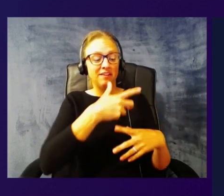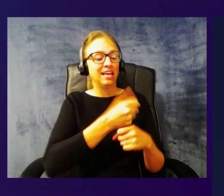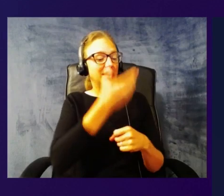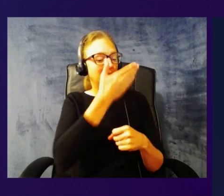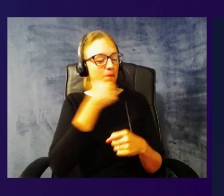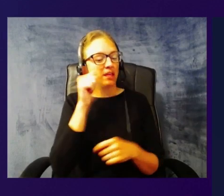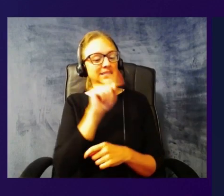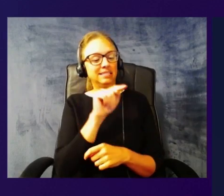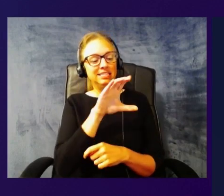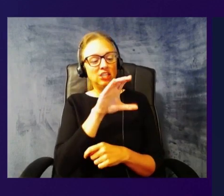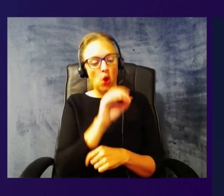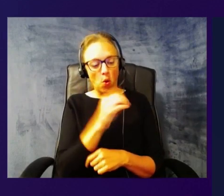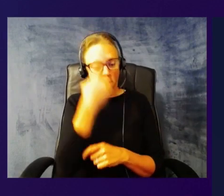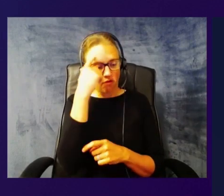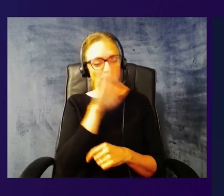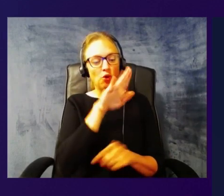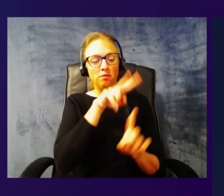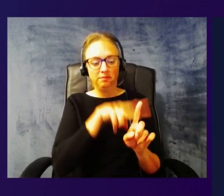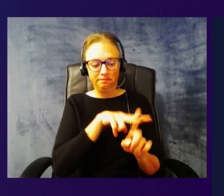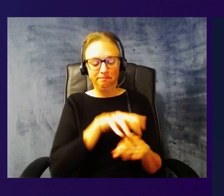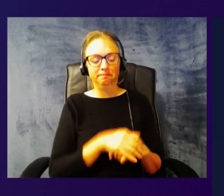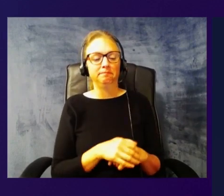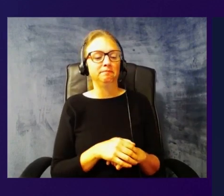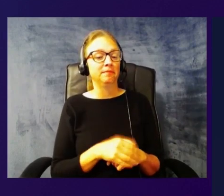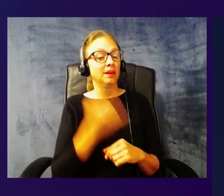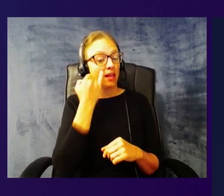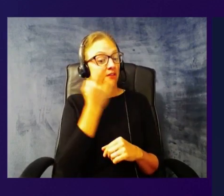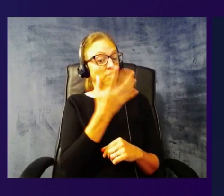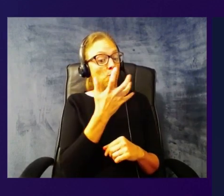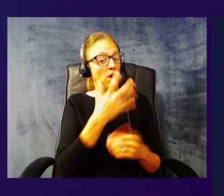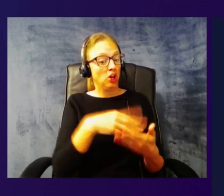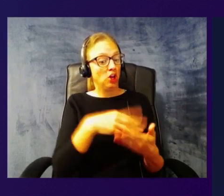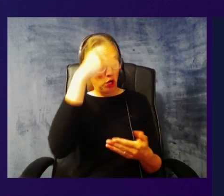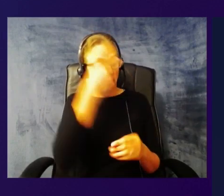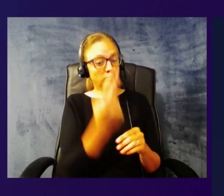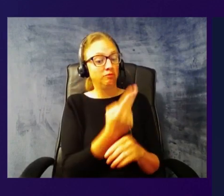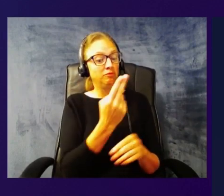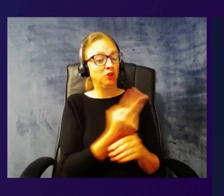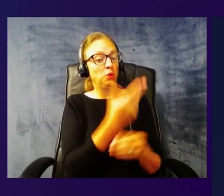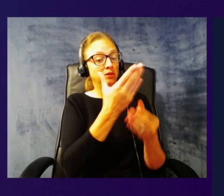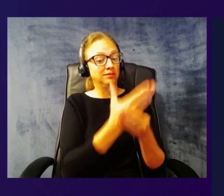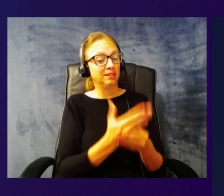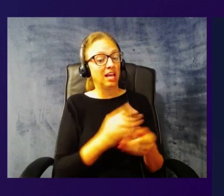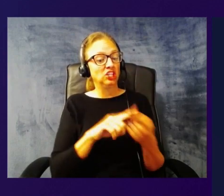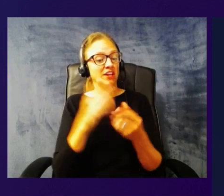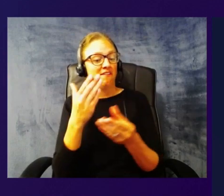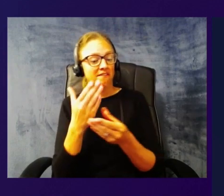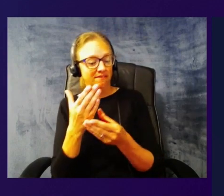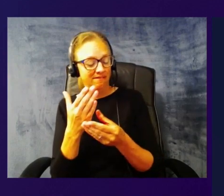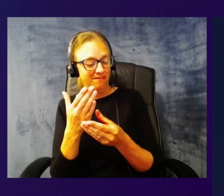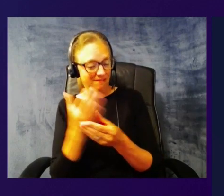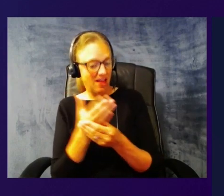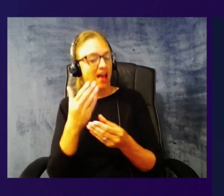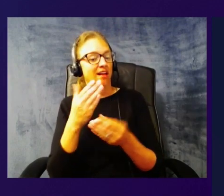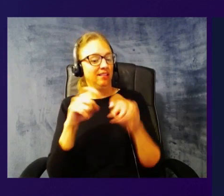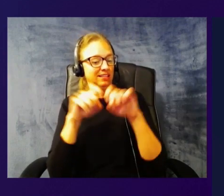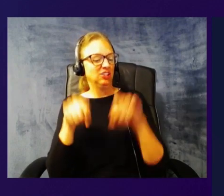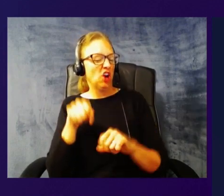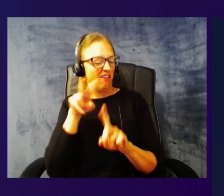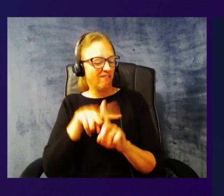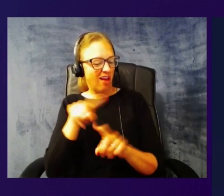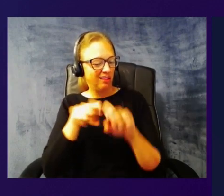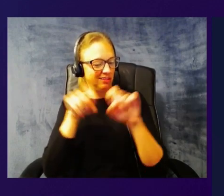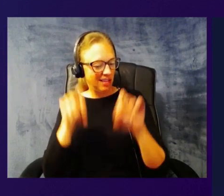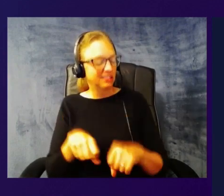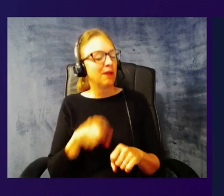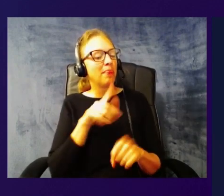for your application. If you want to learn about use case alignment to file systems, they've been covered in the earlier EFS session, and they'll be